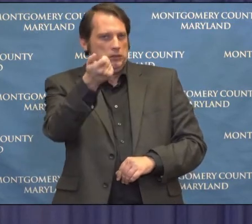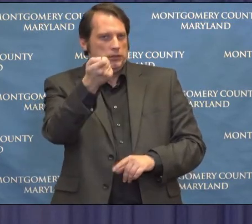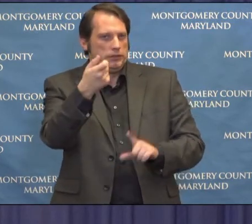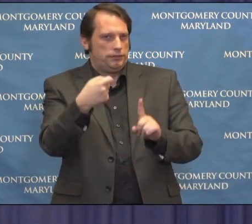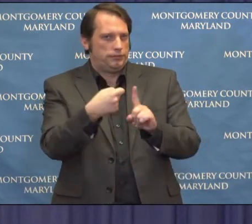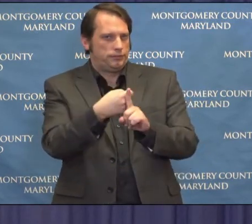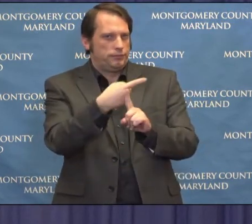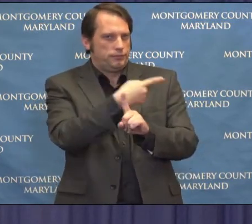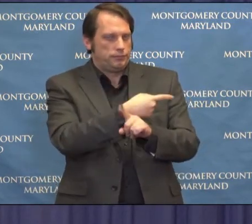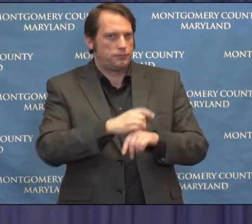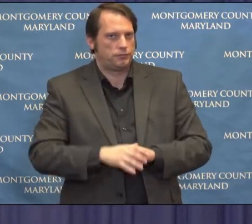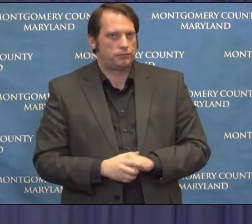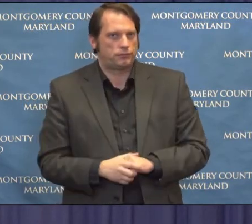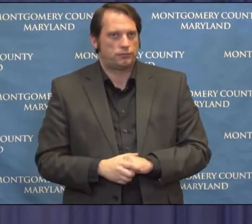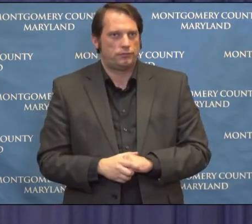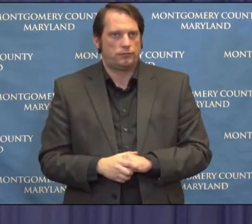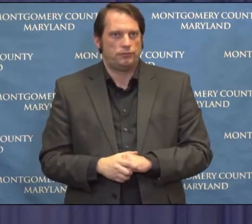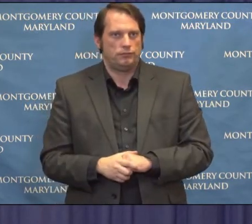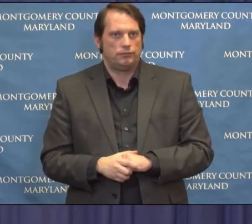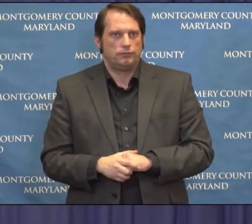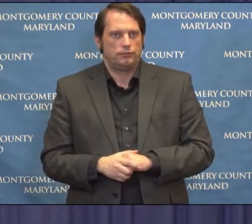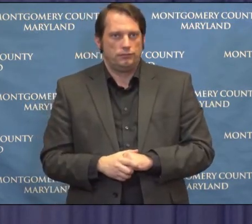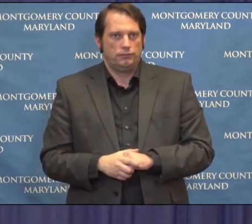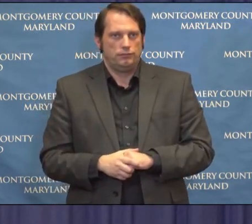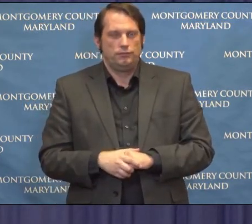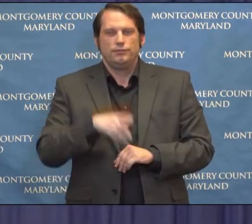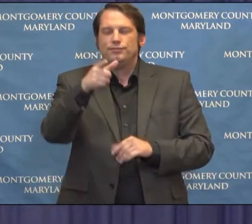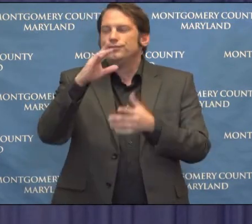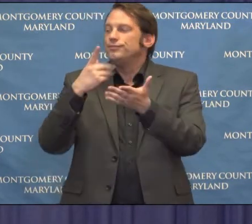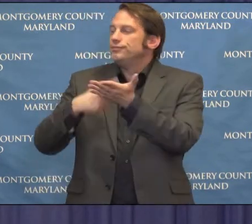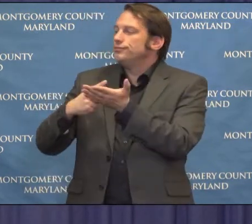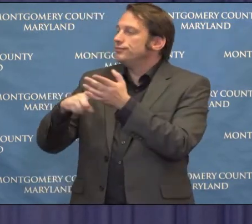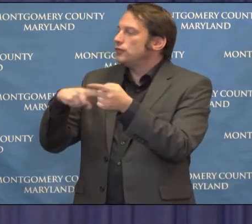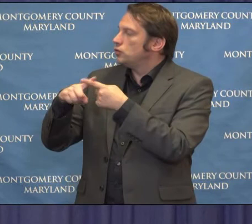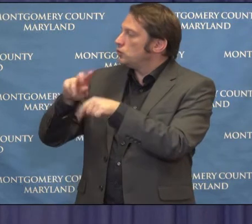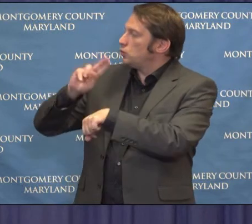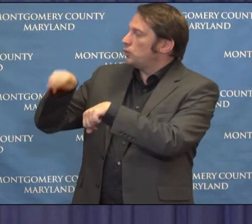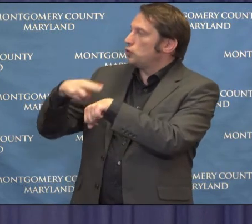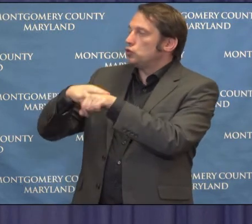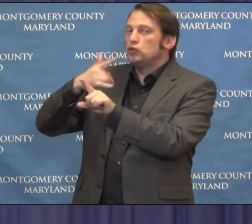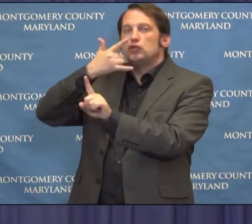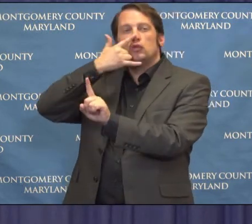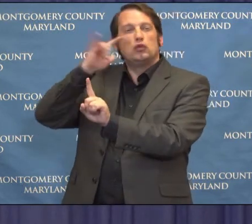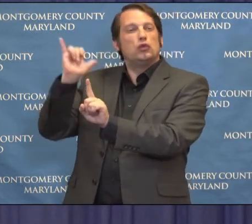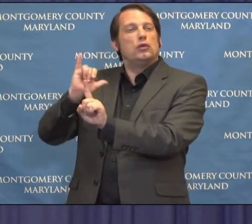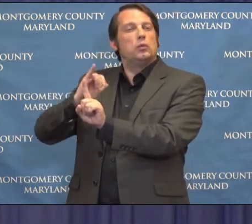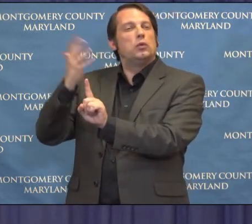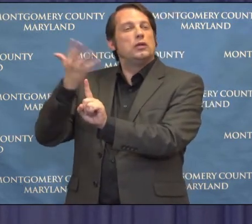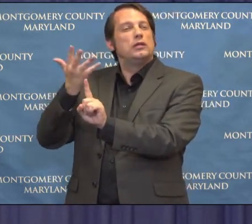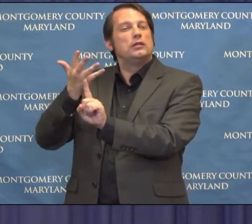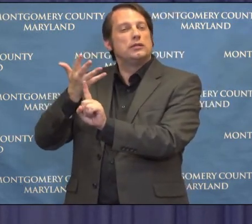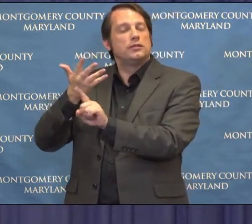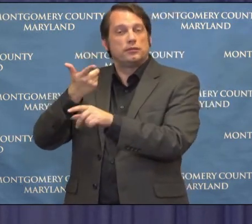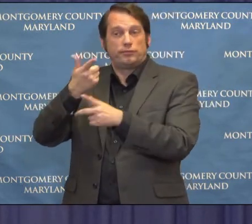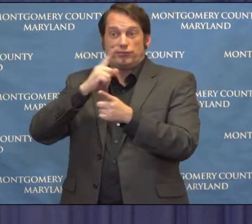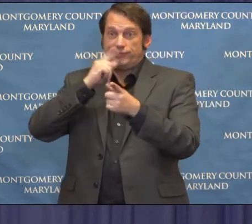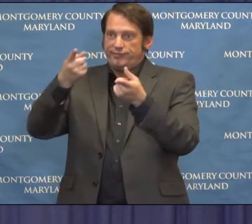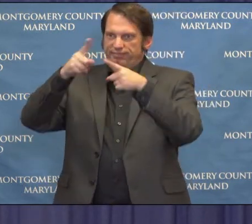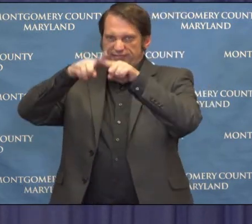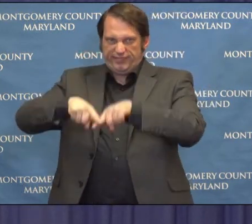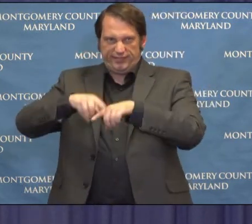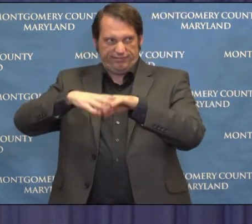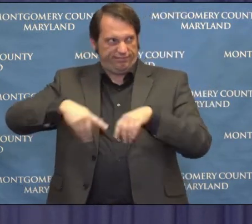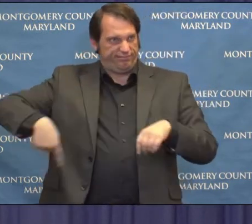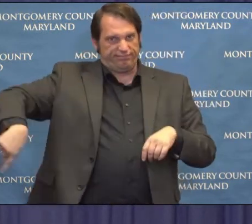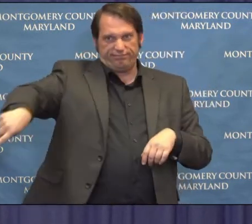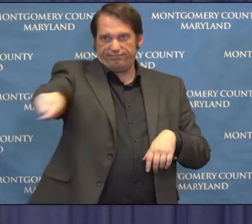what normal looks like. Normal kind of depends on us. I mean, I've been saying throughout this whole thing that with no cure,